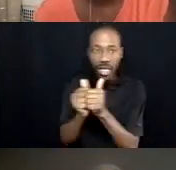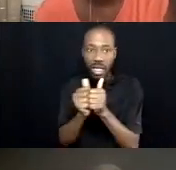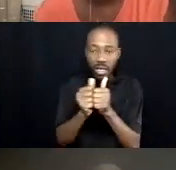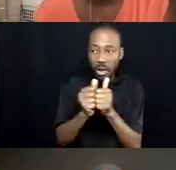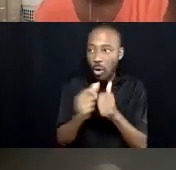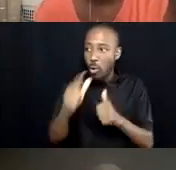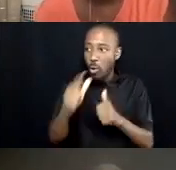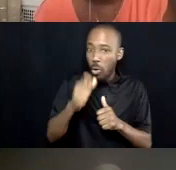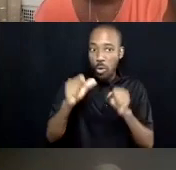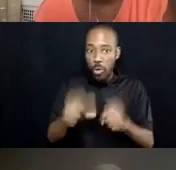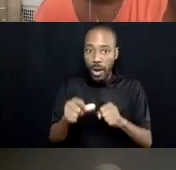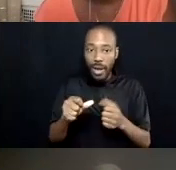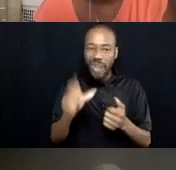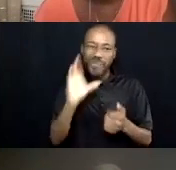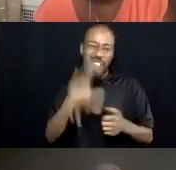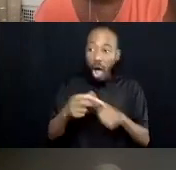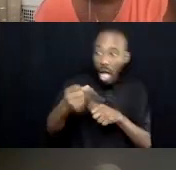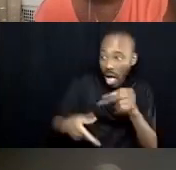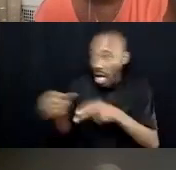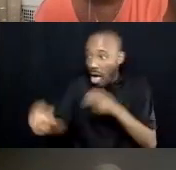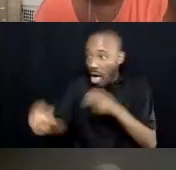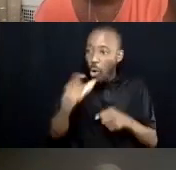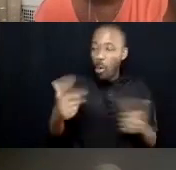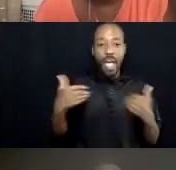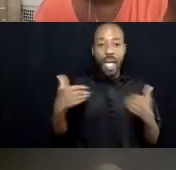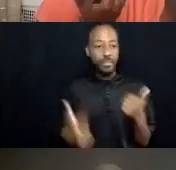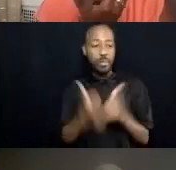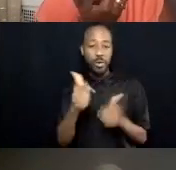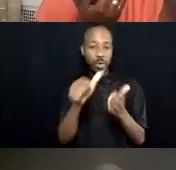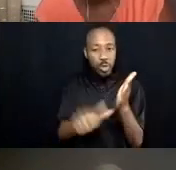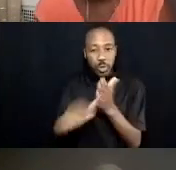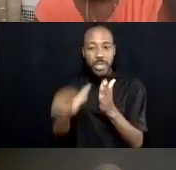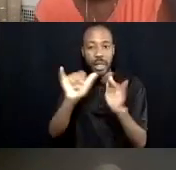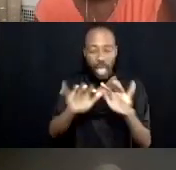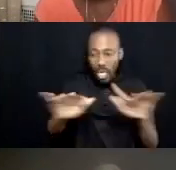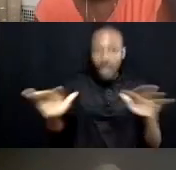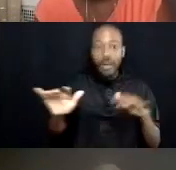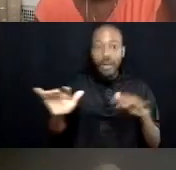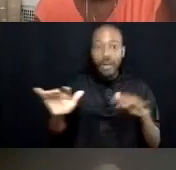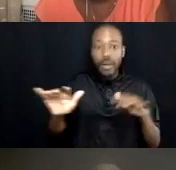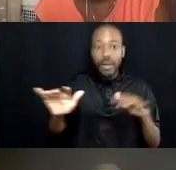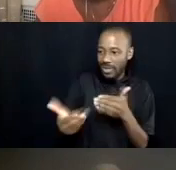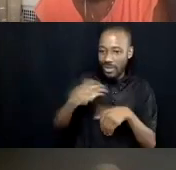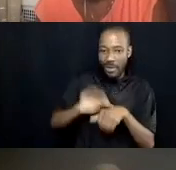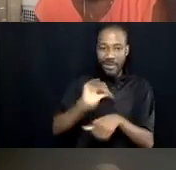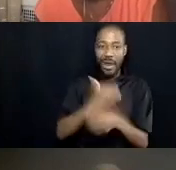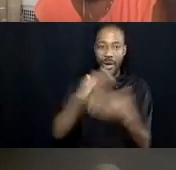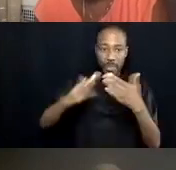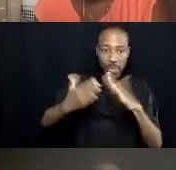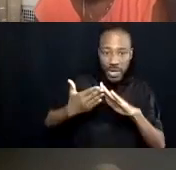who has the you know, surgeries and this and that, and like focus on the things in our communities that's